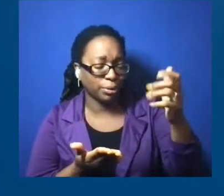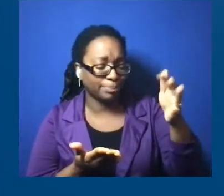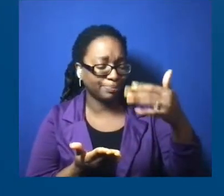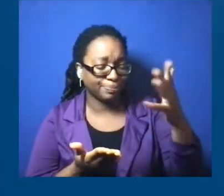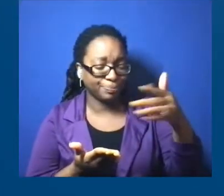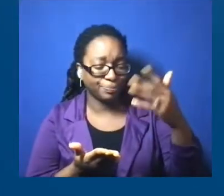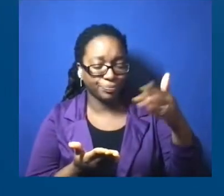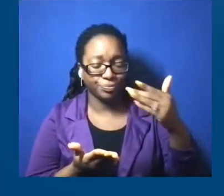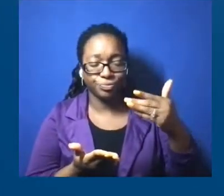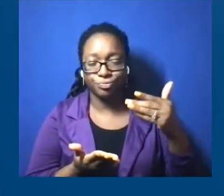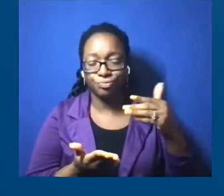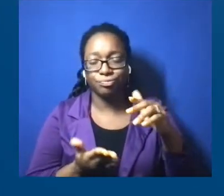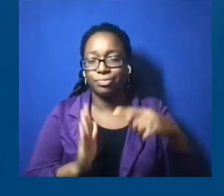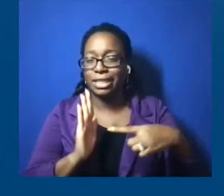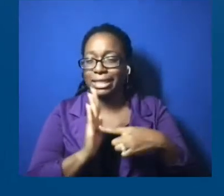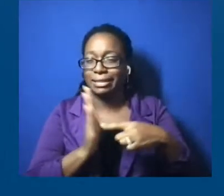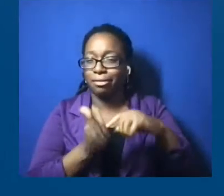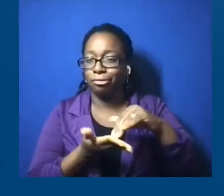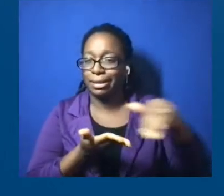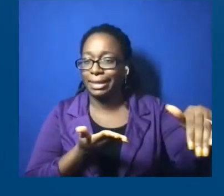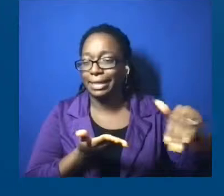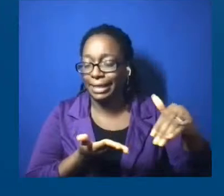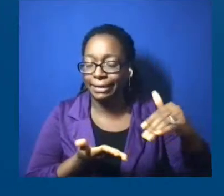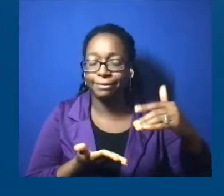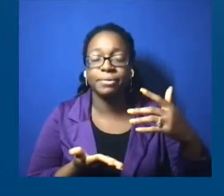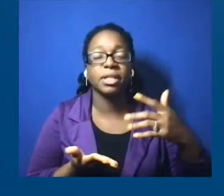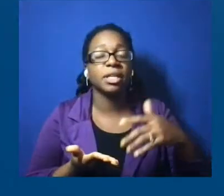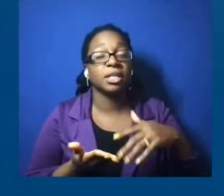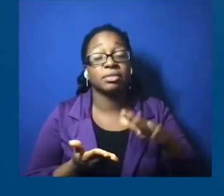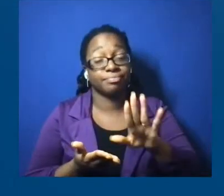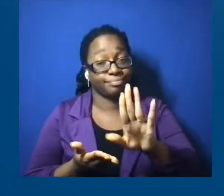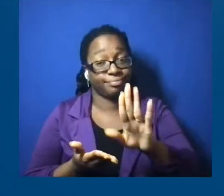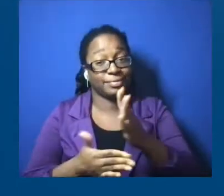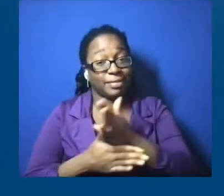debt relief from your debt up to, and by the way, the average